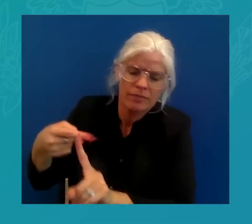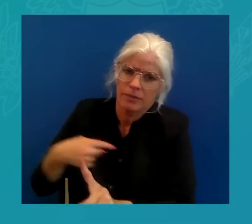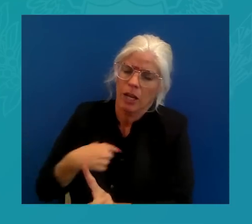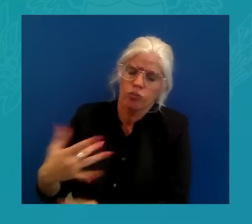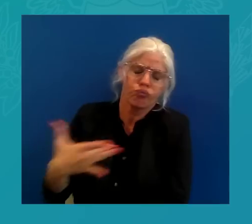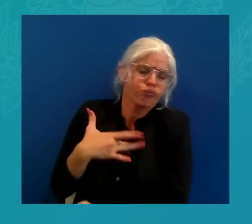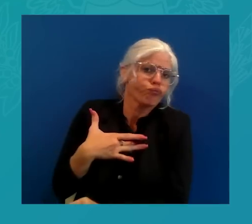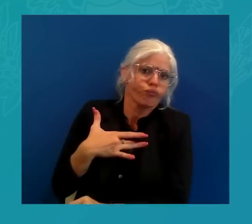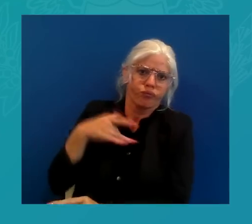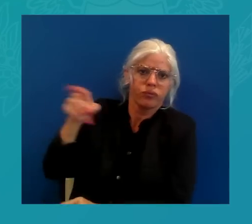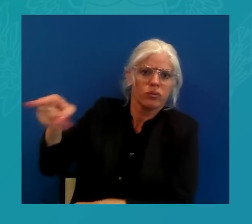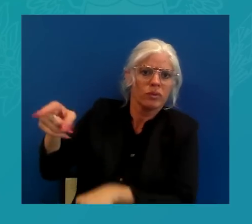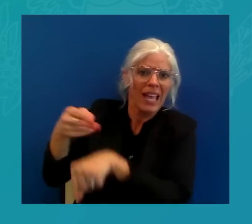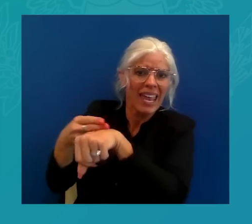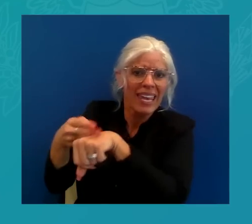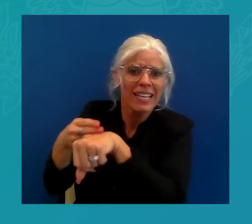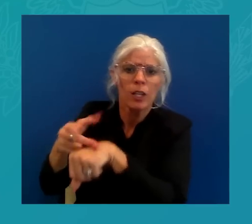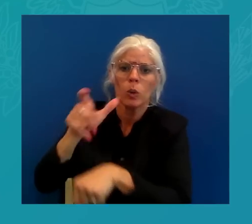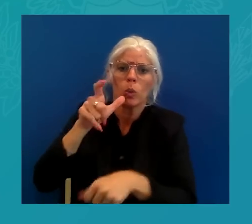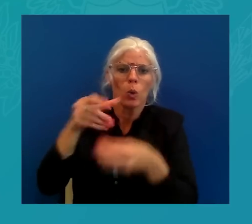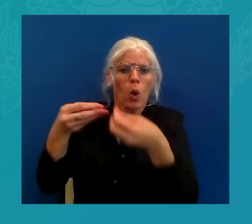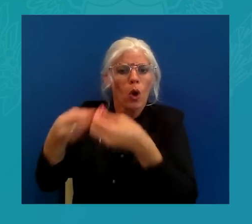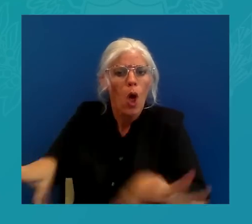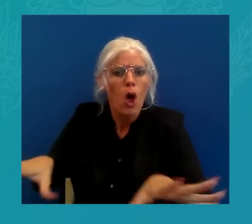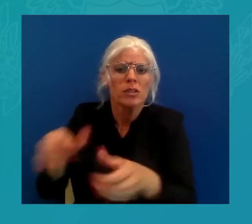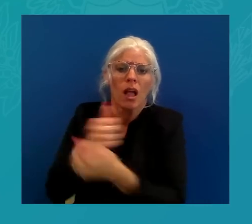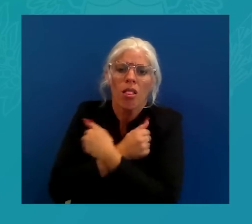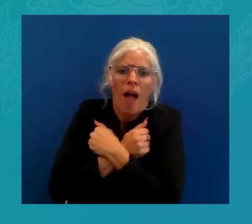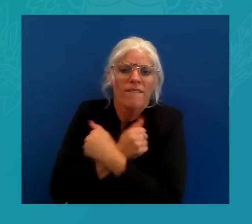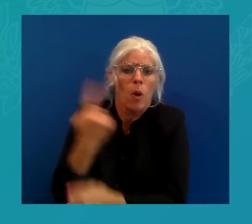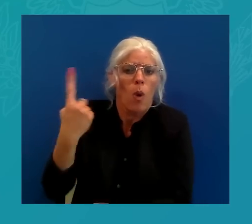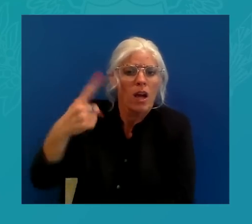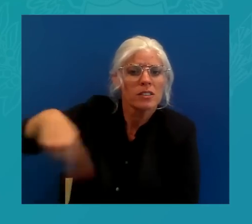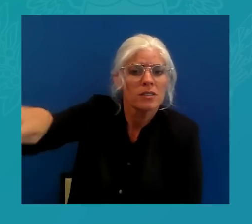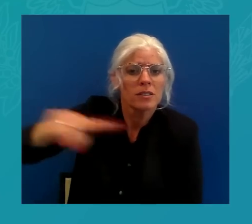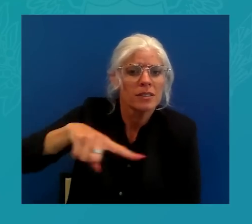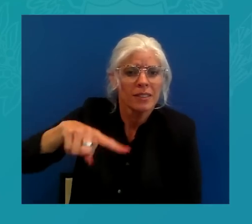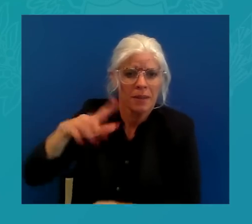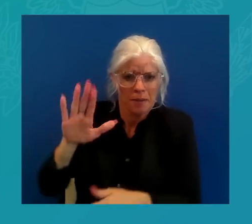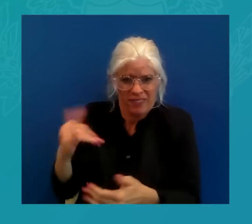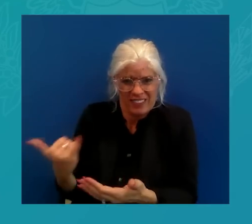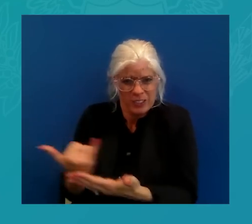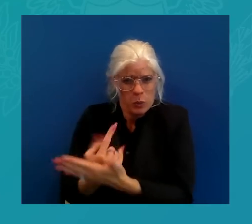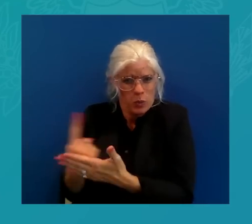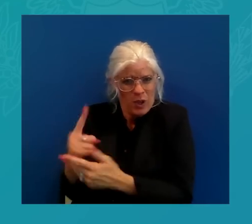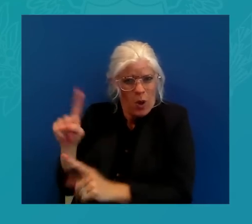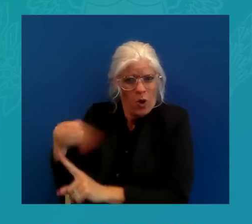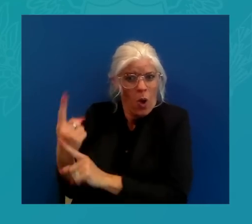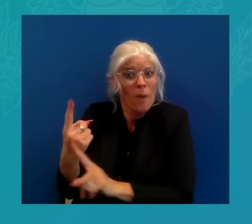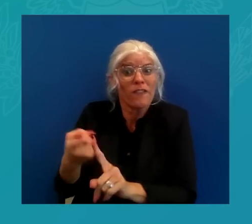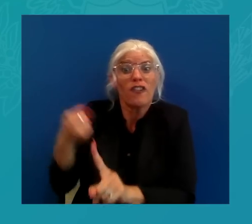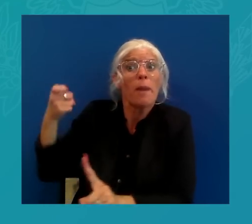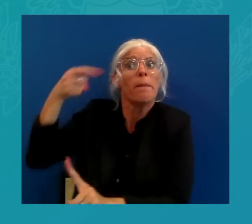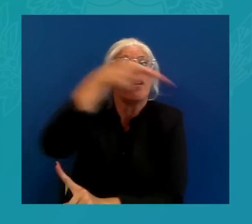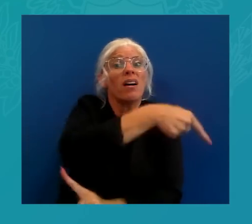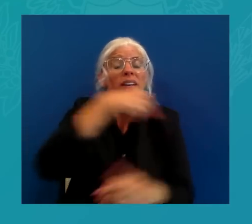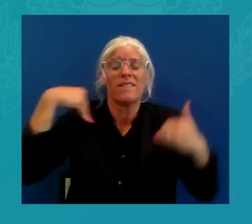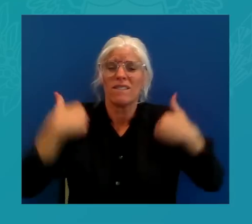who have lost loved ones and all who have been impacted by, just this week alone, the flooding and the